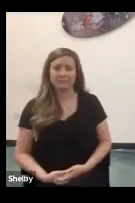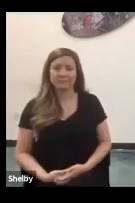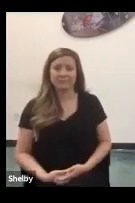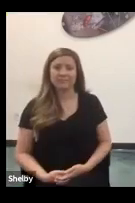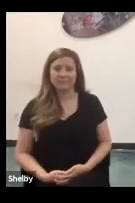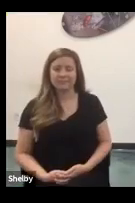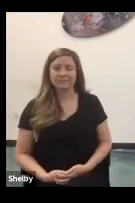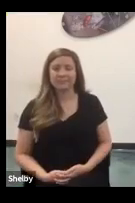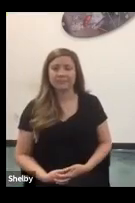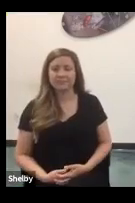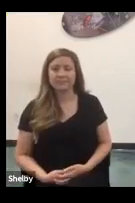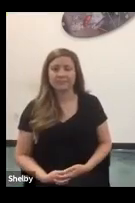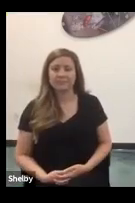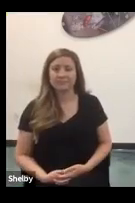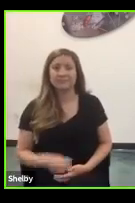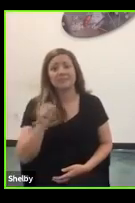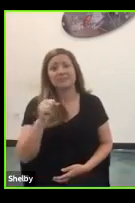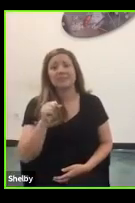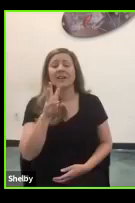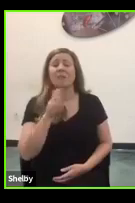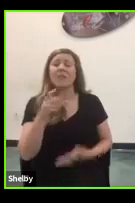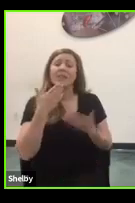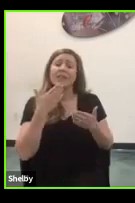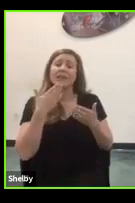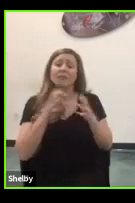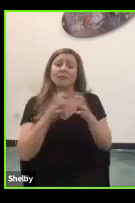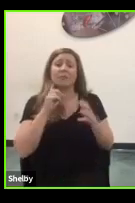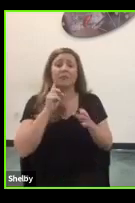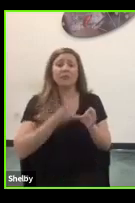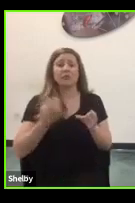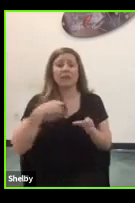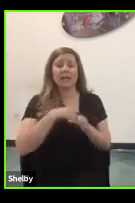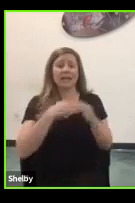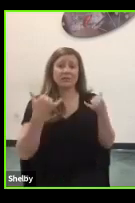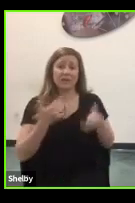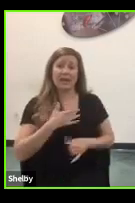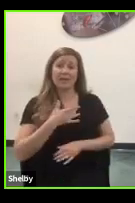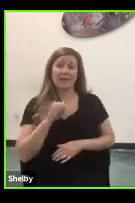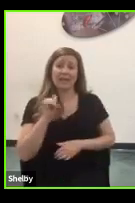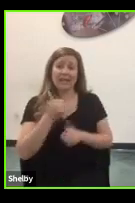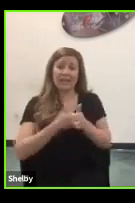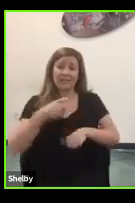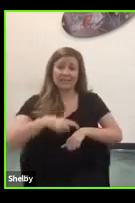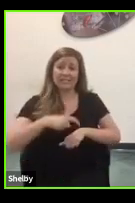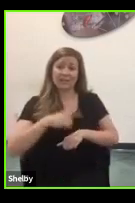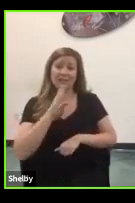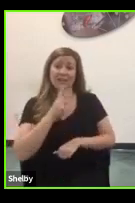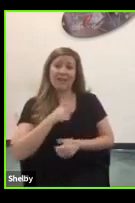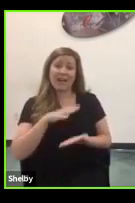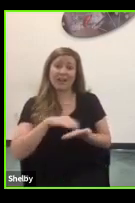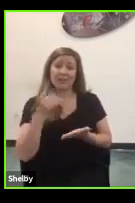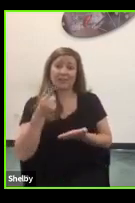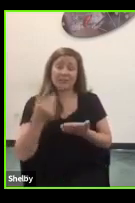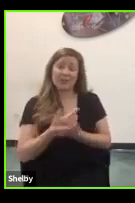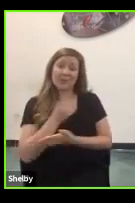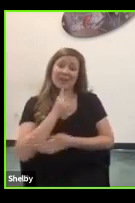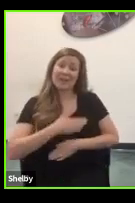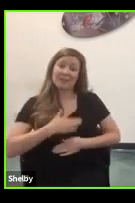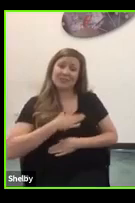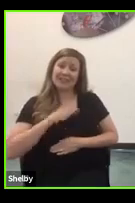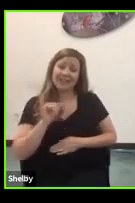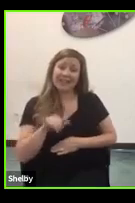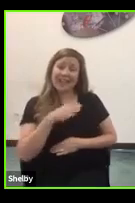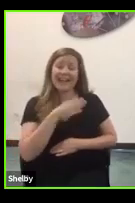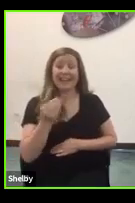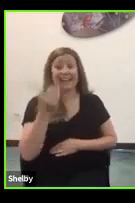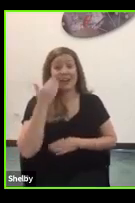worms. Yeah, well, thank you so much for joining us today. I feel like every time we talk, I learn something new. So I appreciate that.